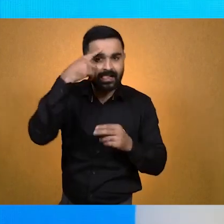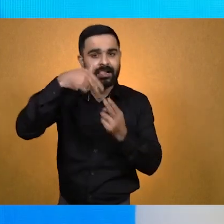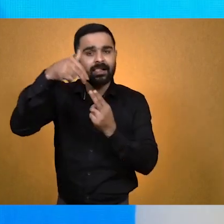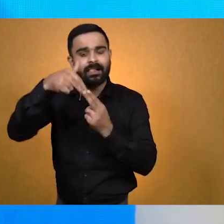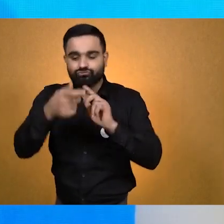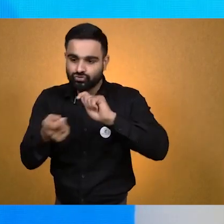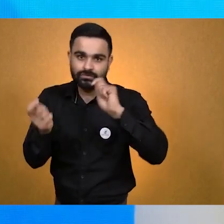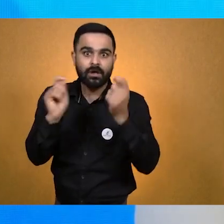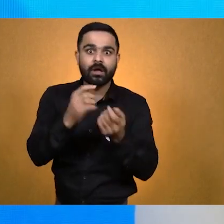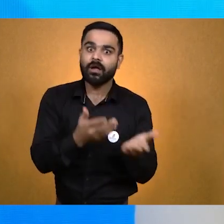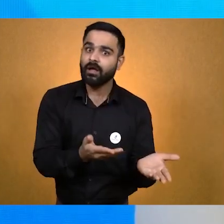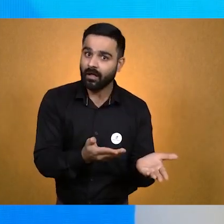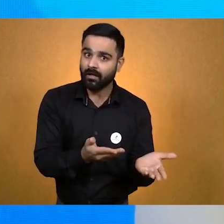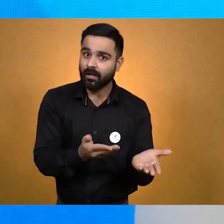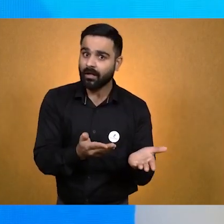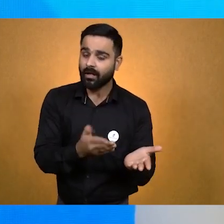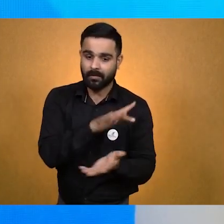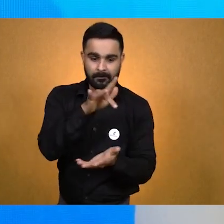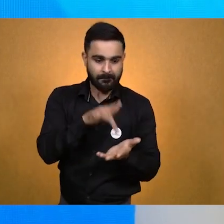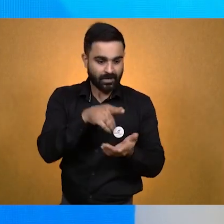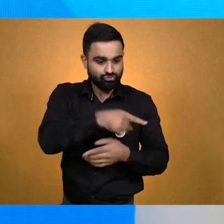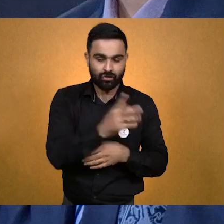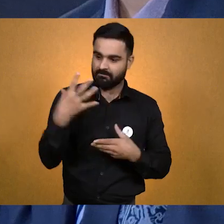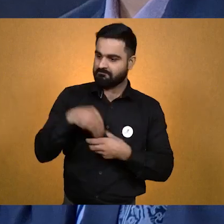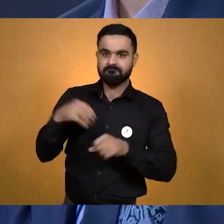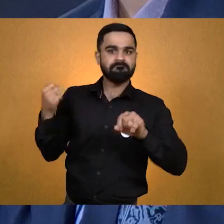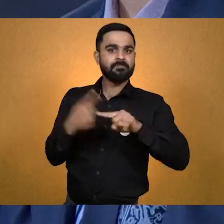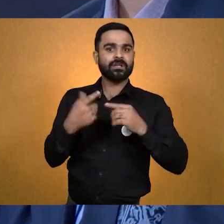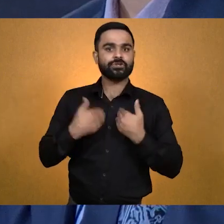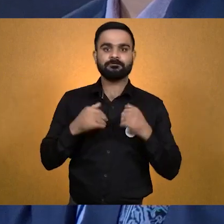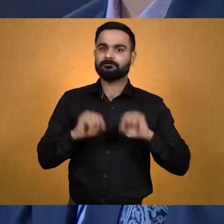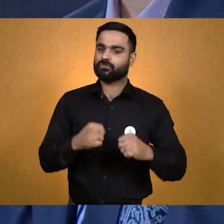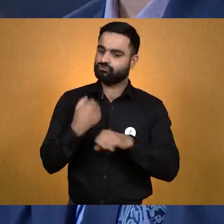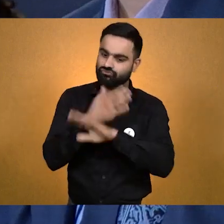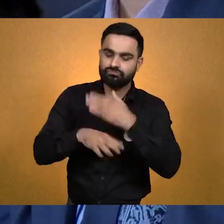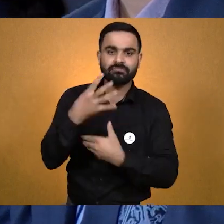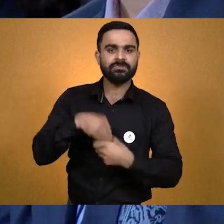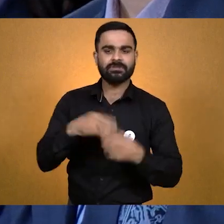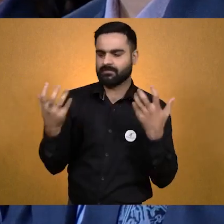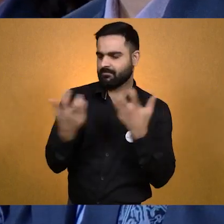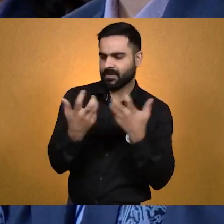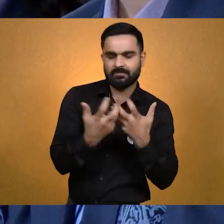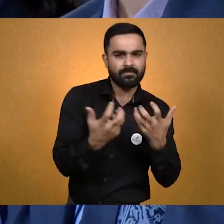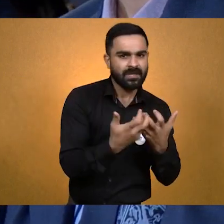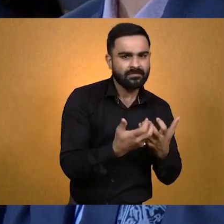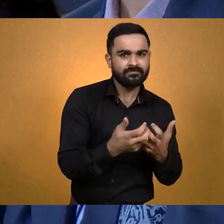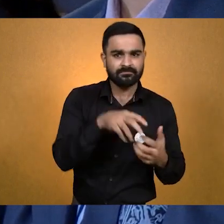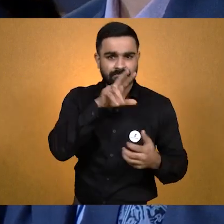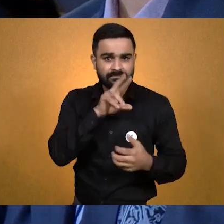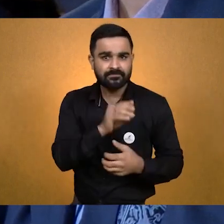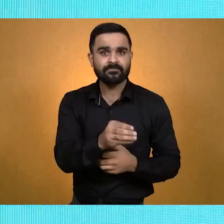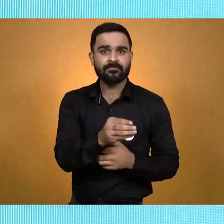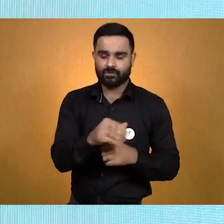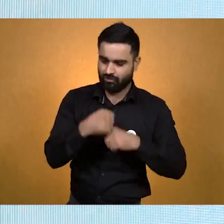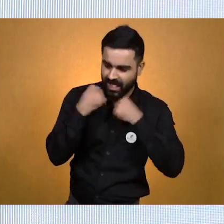obstacles their way, and make a place for themselves. So I have interacted with them, spoken to them about